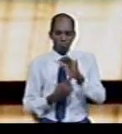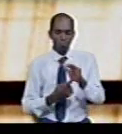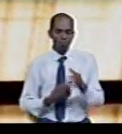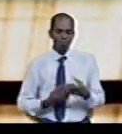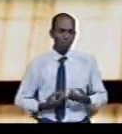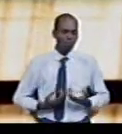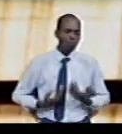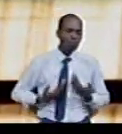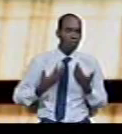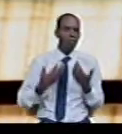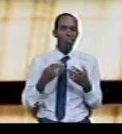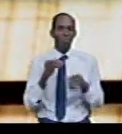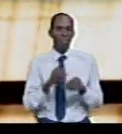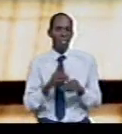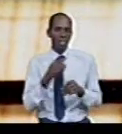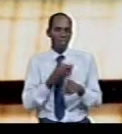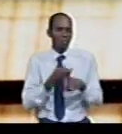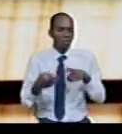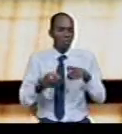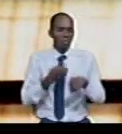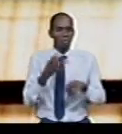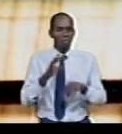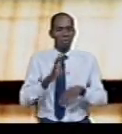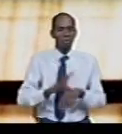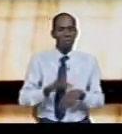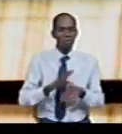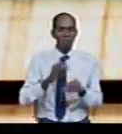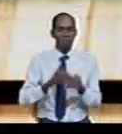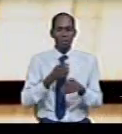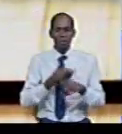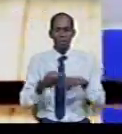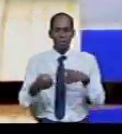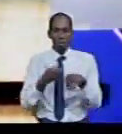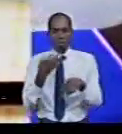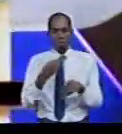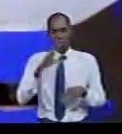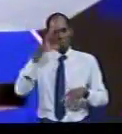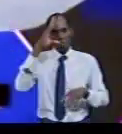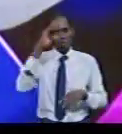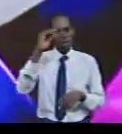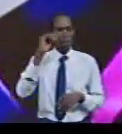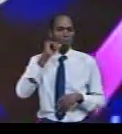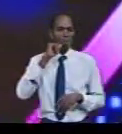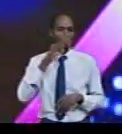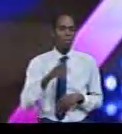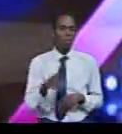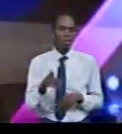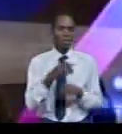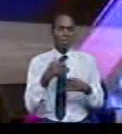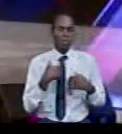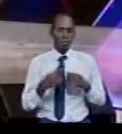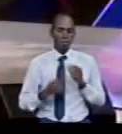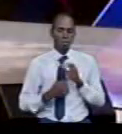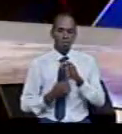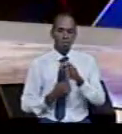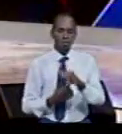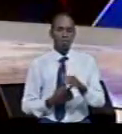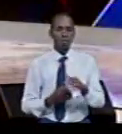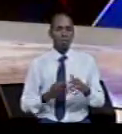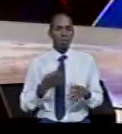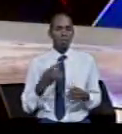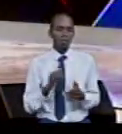the persecution of the church, in the persecution of men and women. He had manifested zeal and